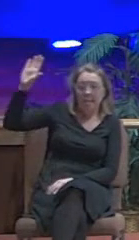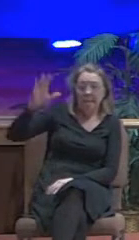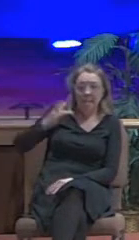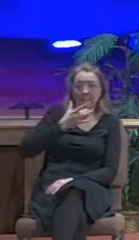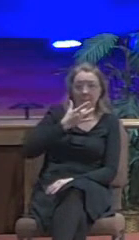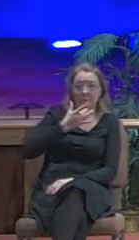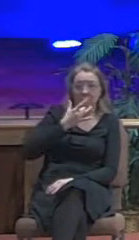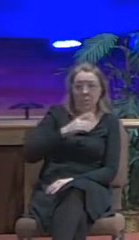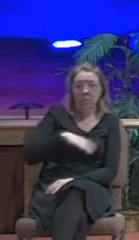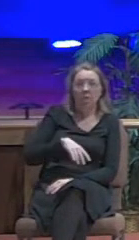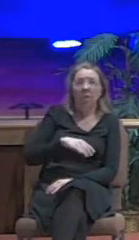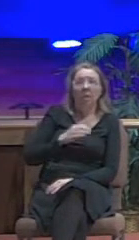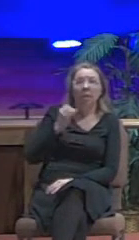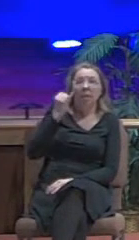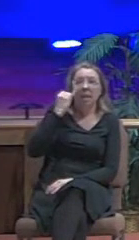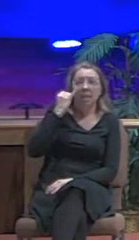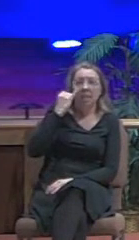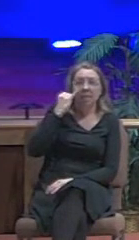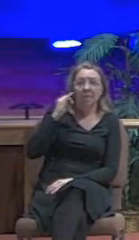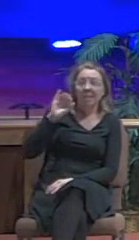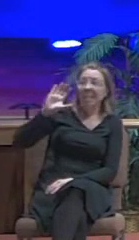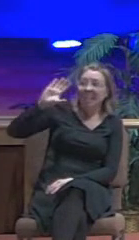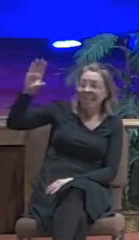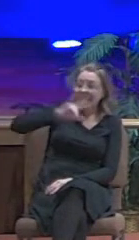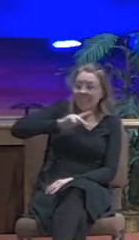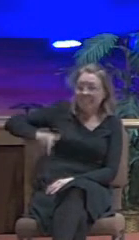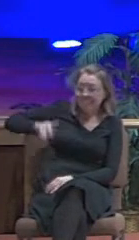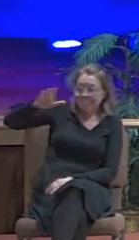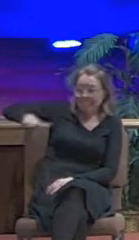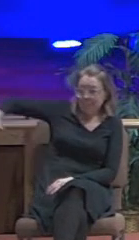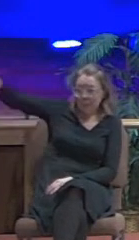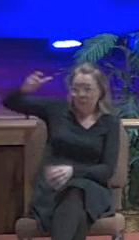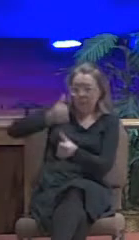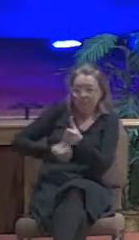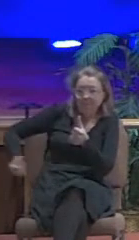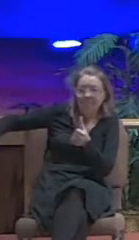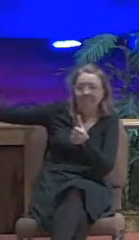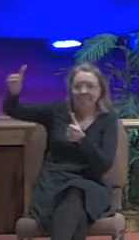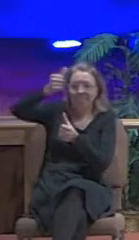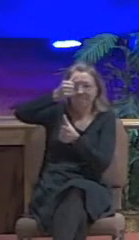building his kingdom above my own.